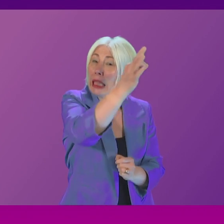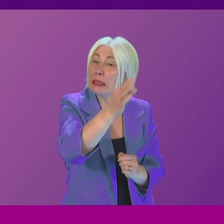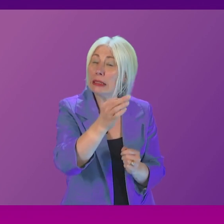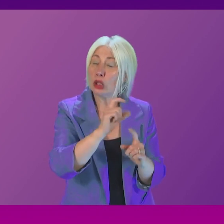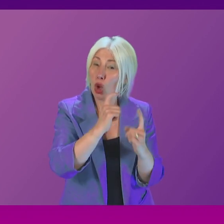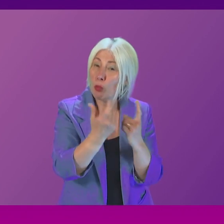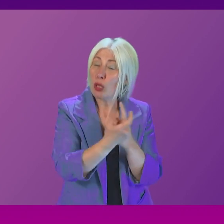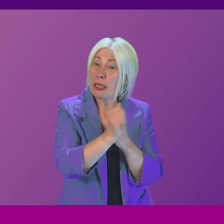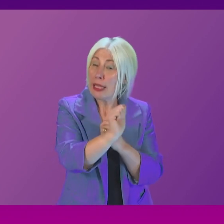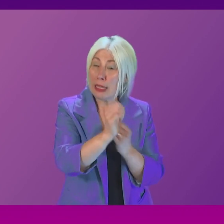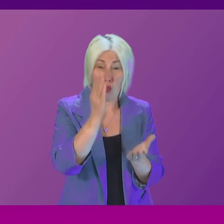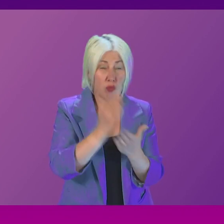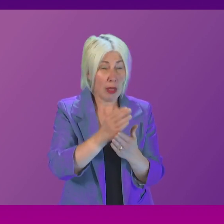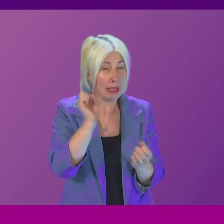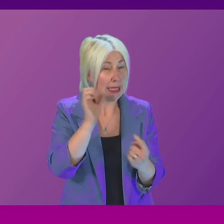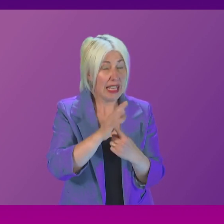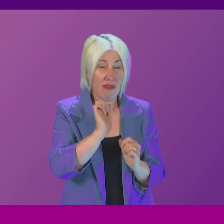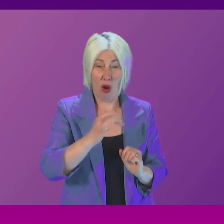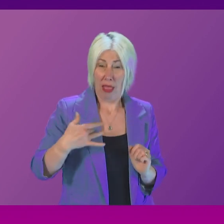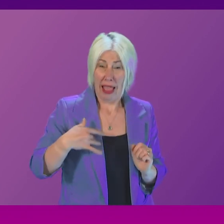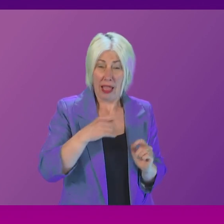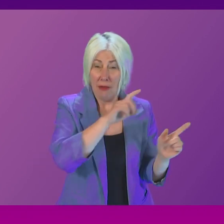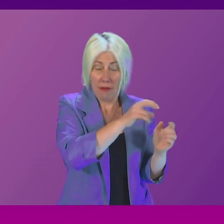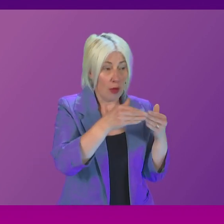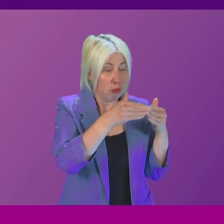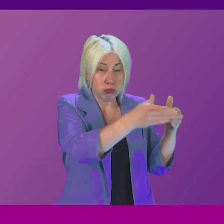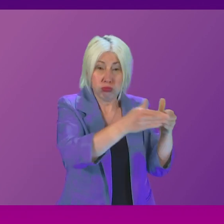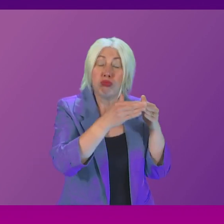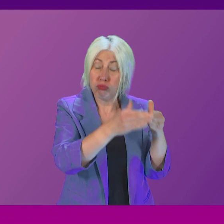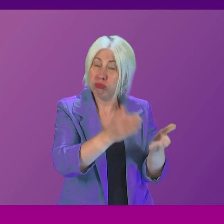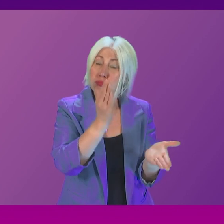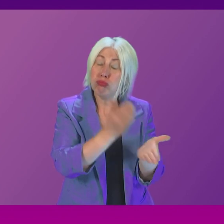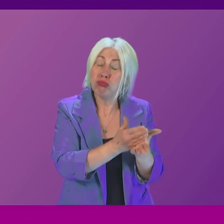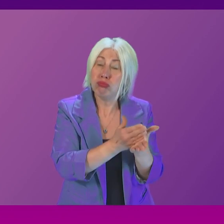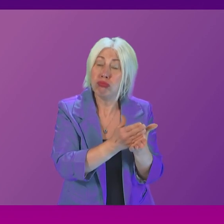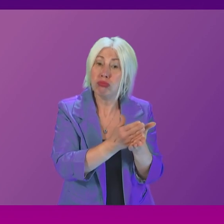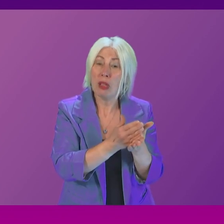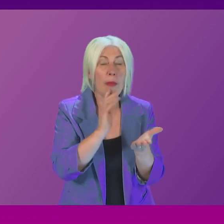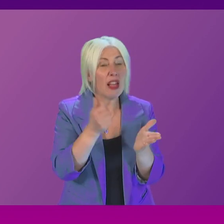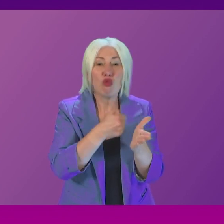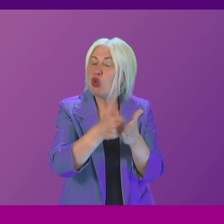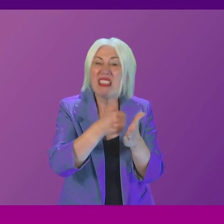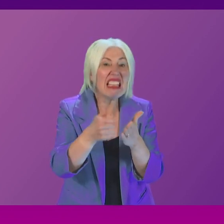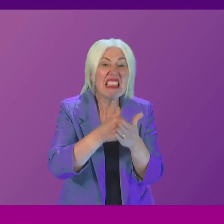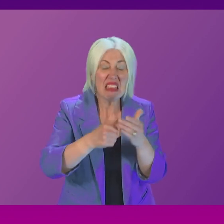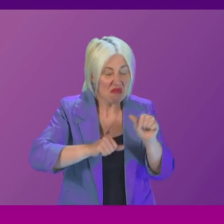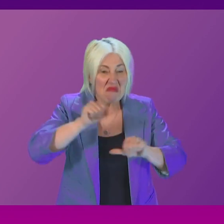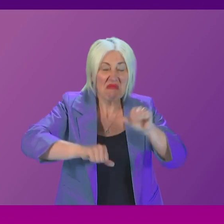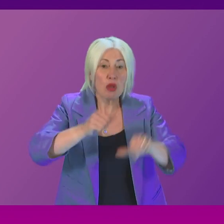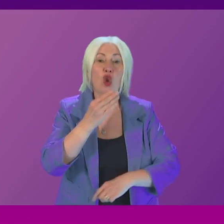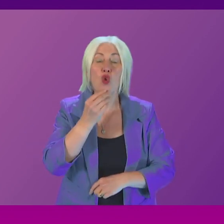that of course, a lifeline, as it is often rightly described. And I have to say, it's very routine practice for us to